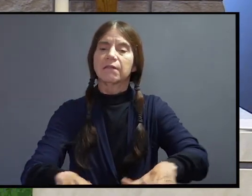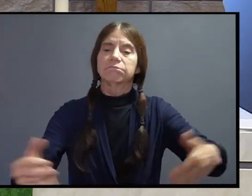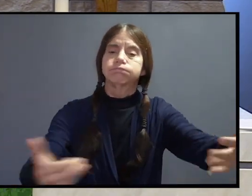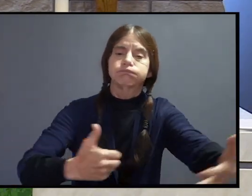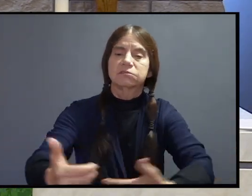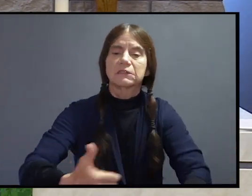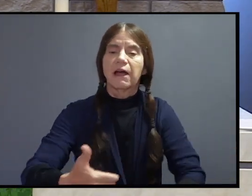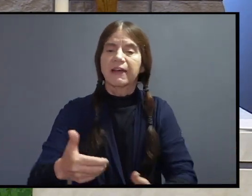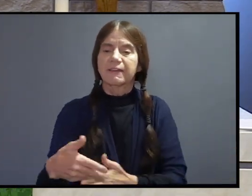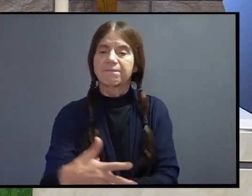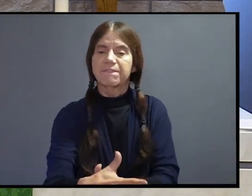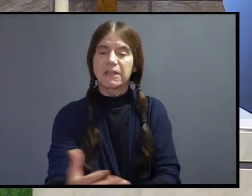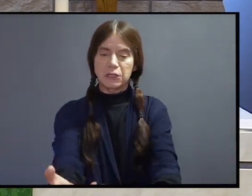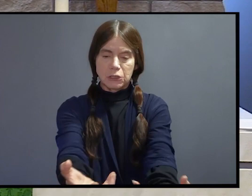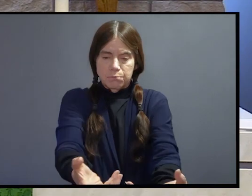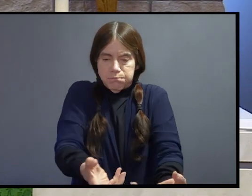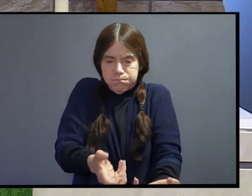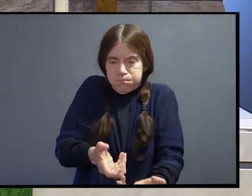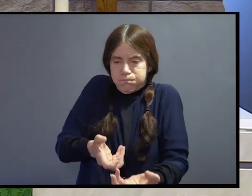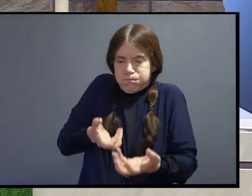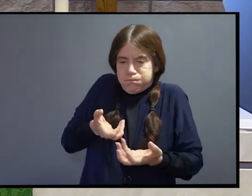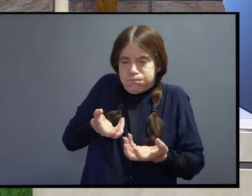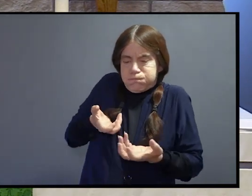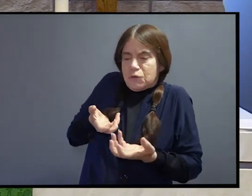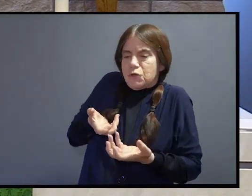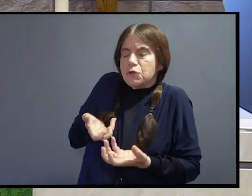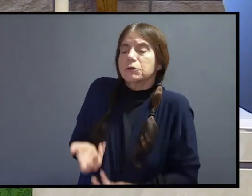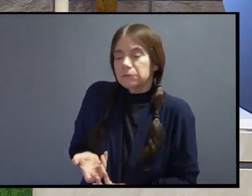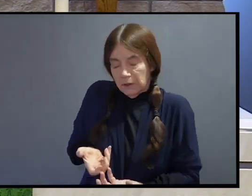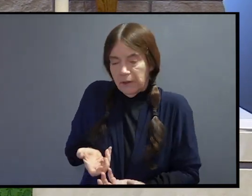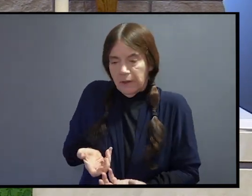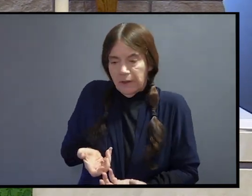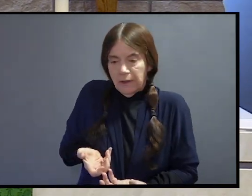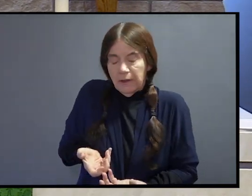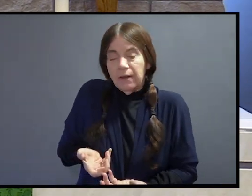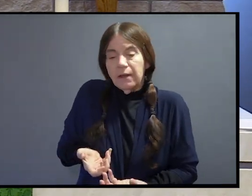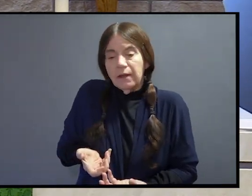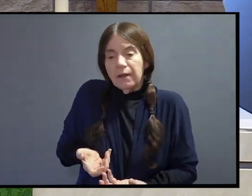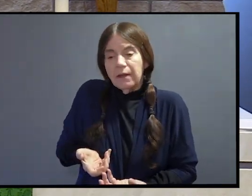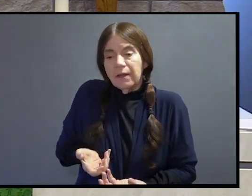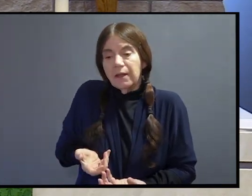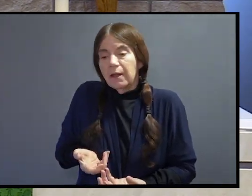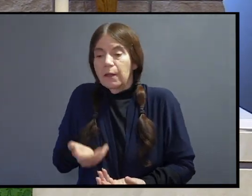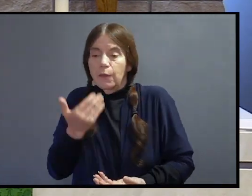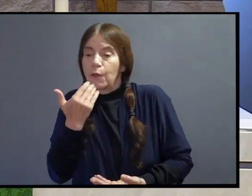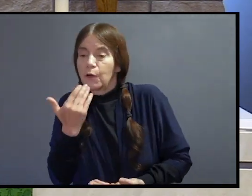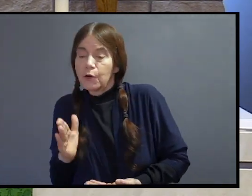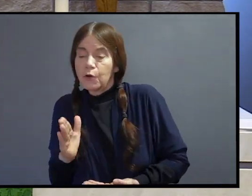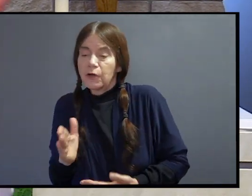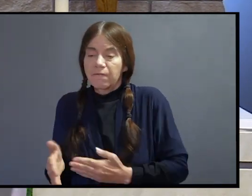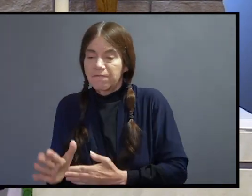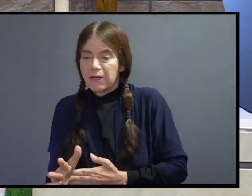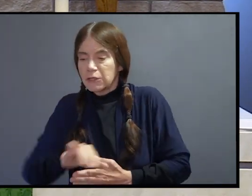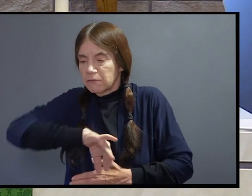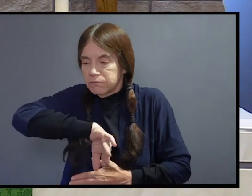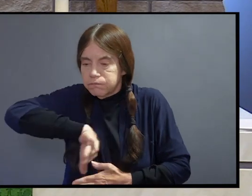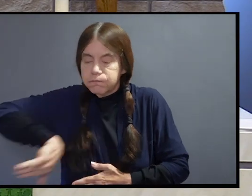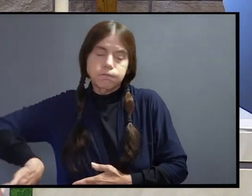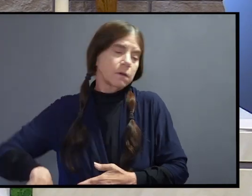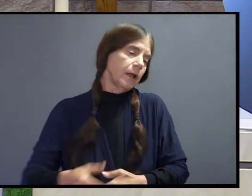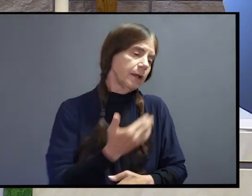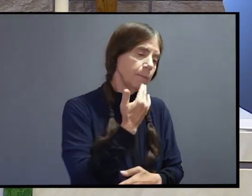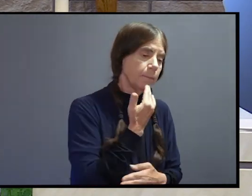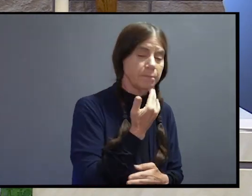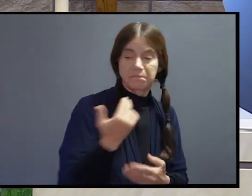of fish. And when the net is full, it's dragged to the shore, where the good are sorted into containers